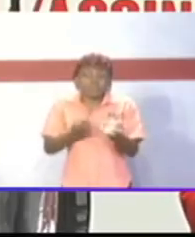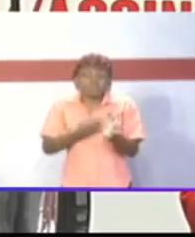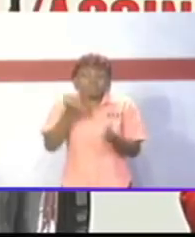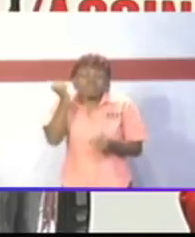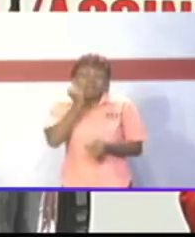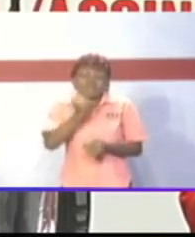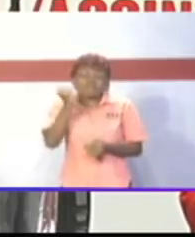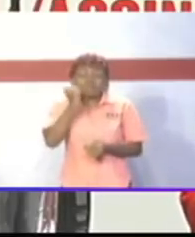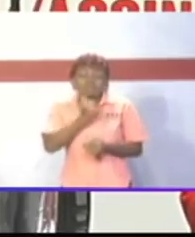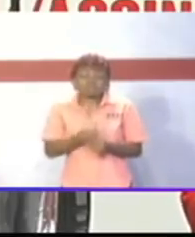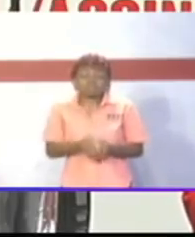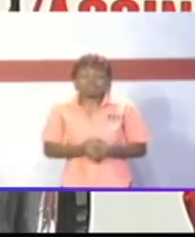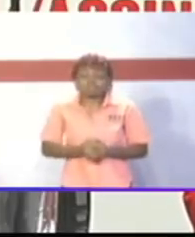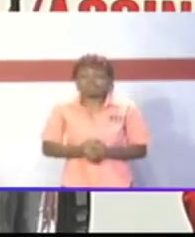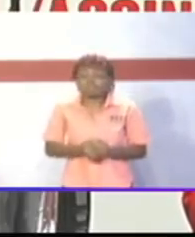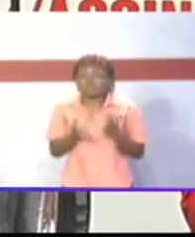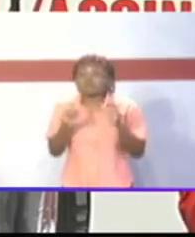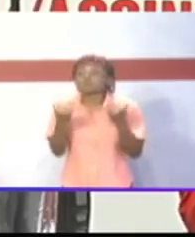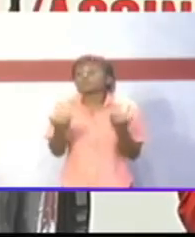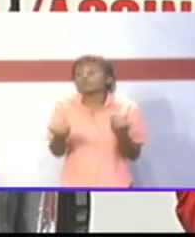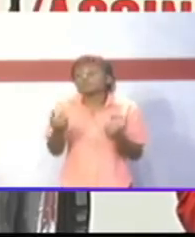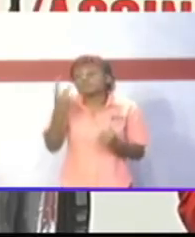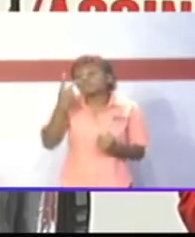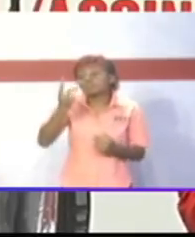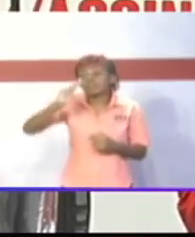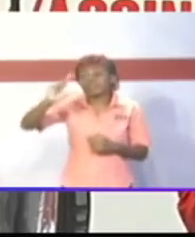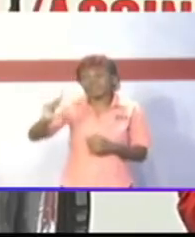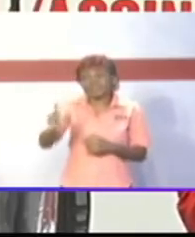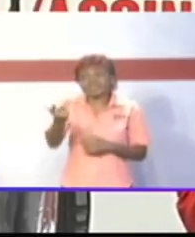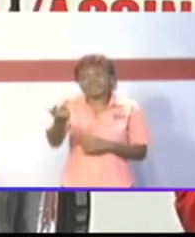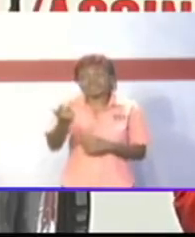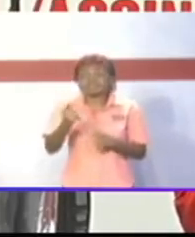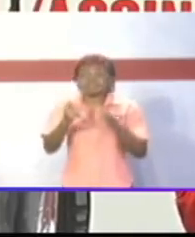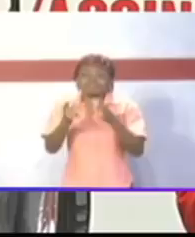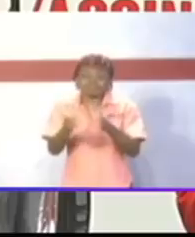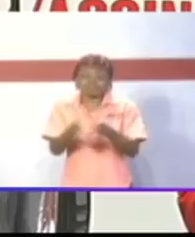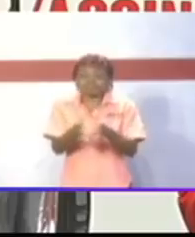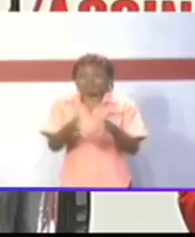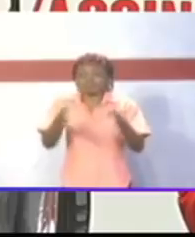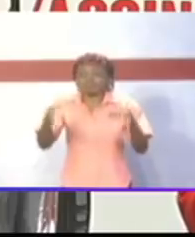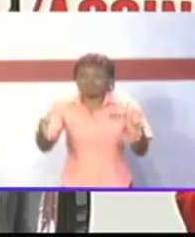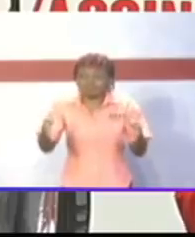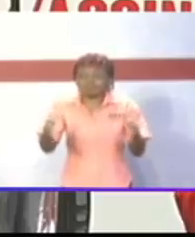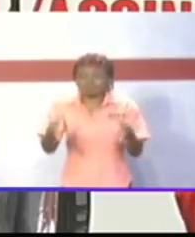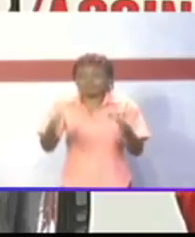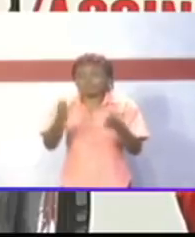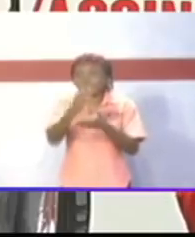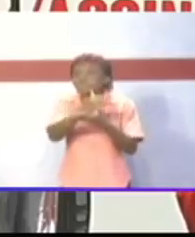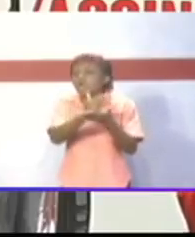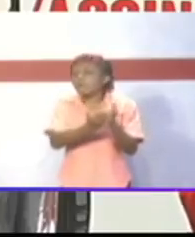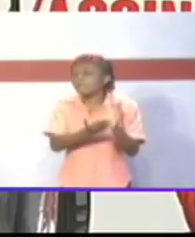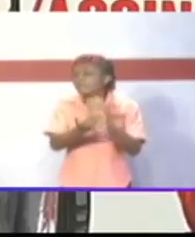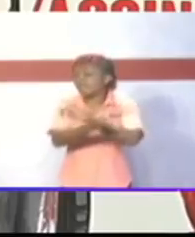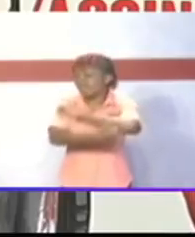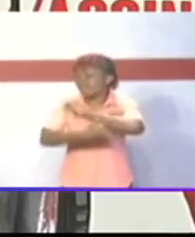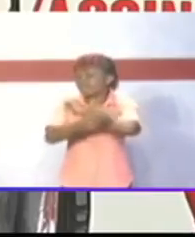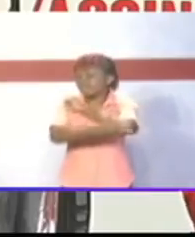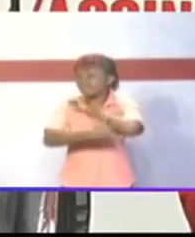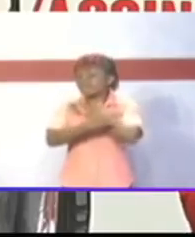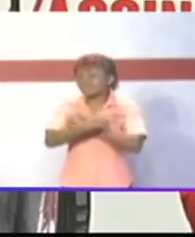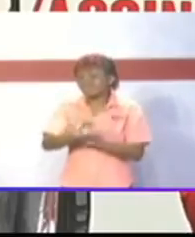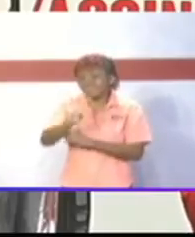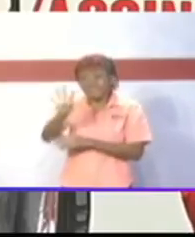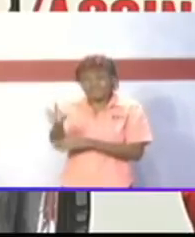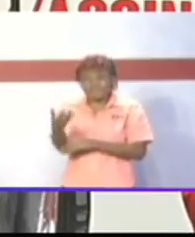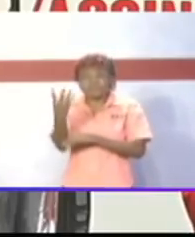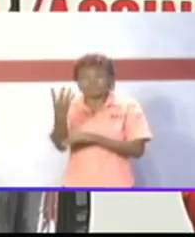the grips of our third wave. Some countries abroad now are in their fourth wave, and that